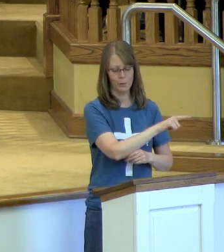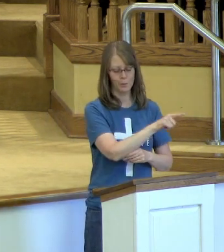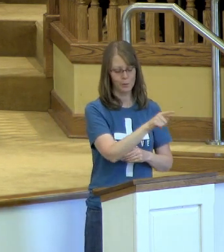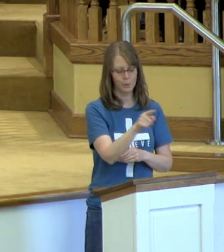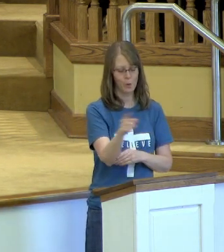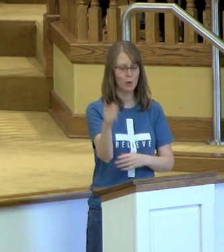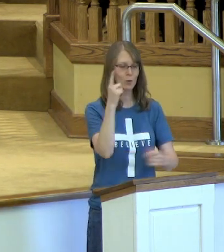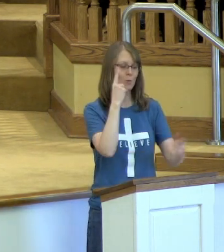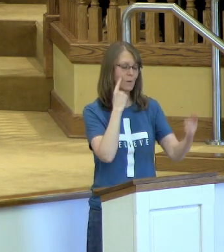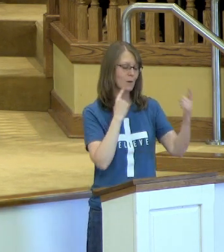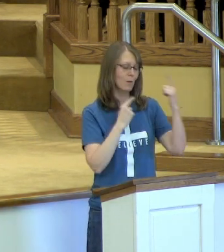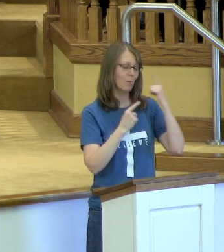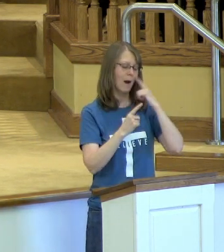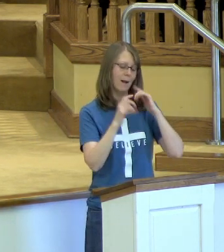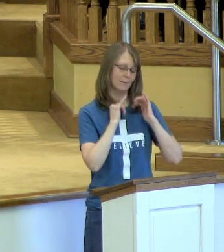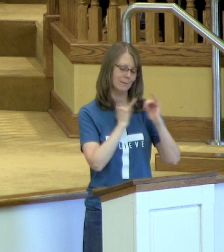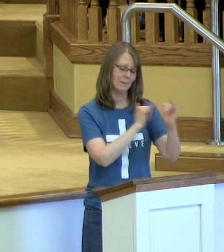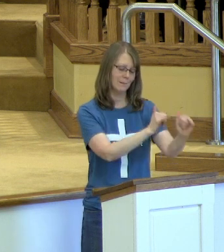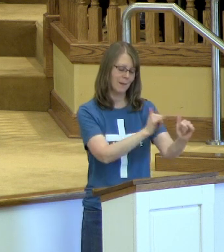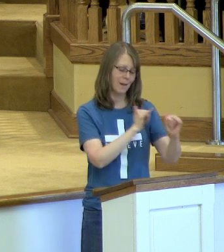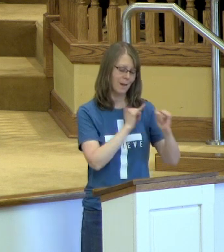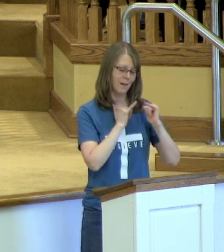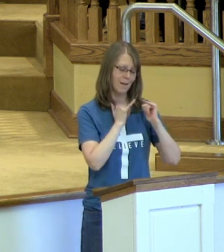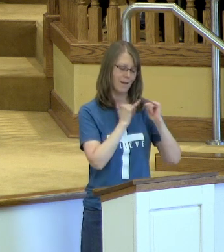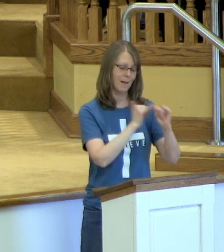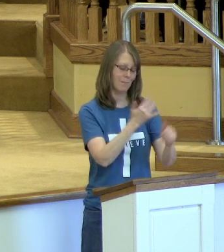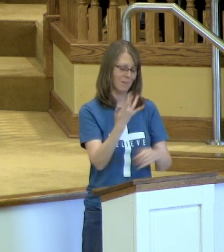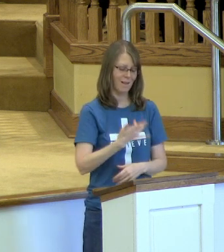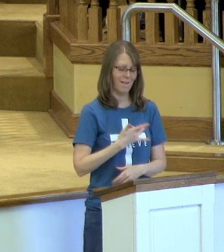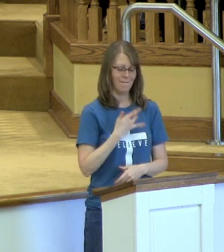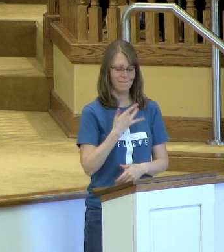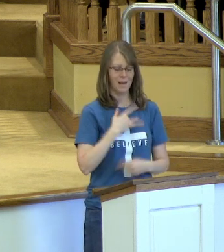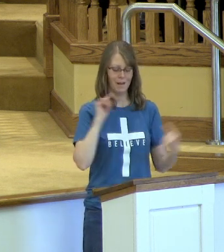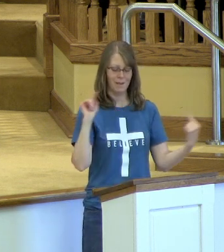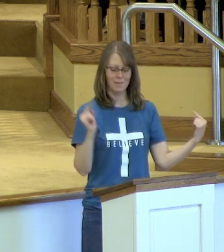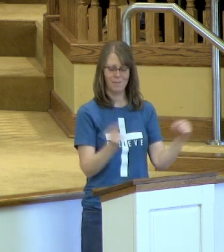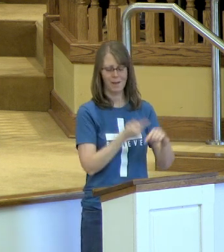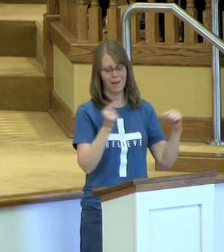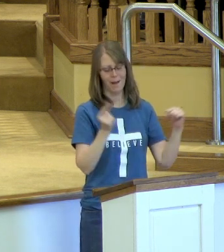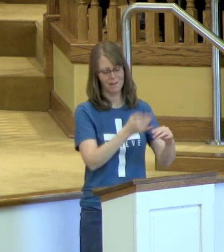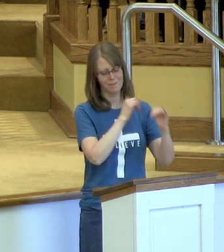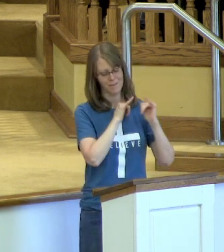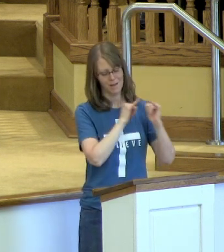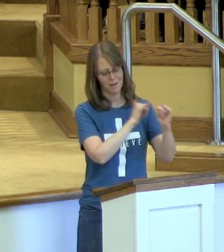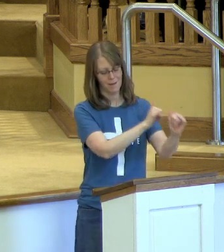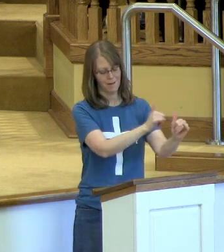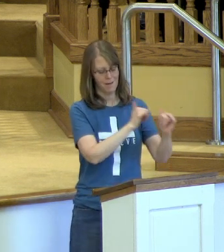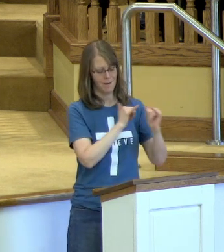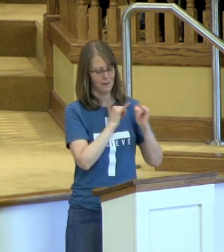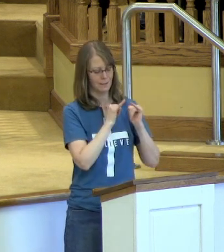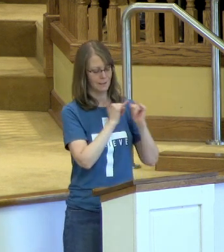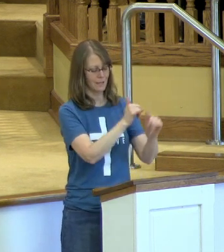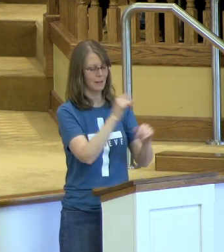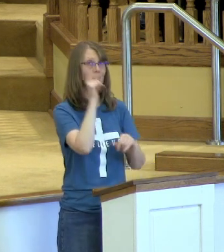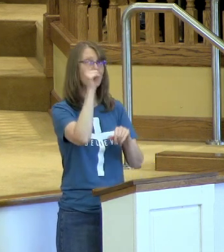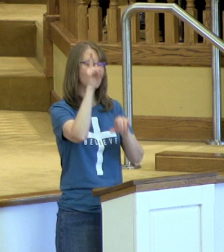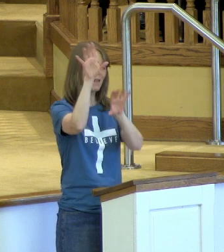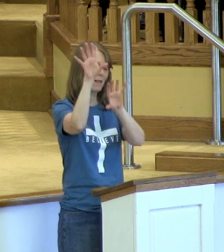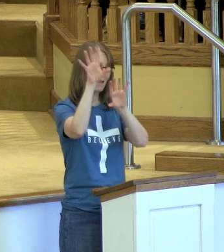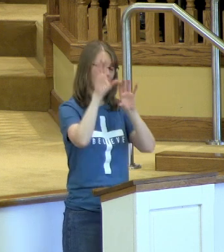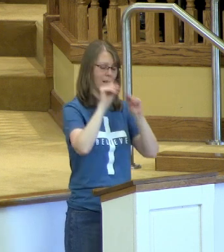the tears you've cried, felt the pain you've felt. I stepped out